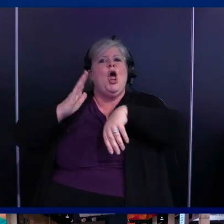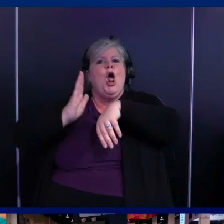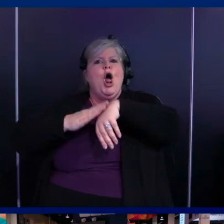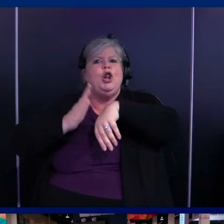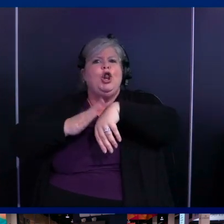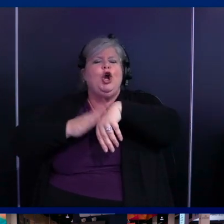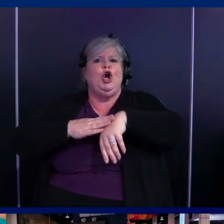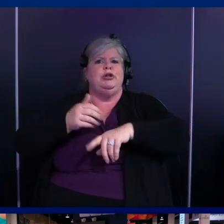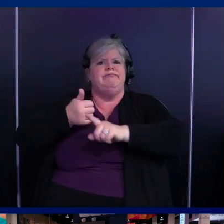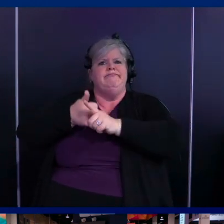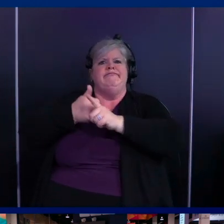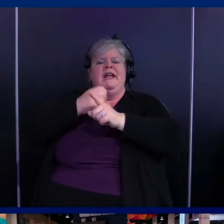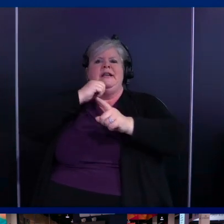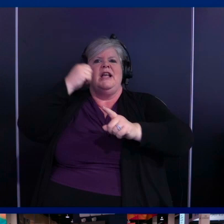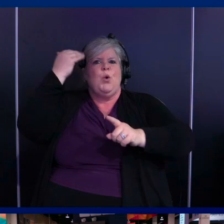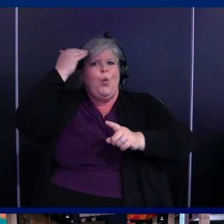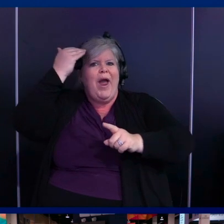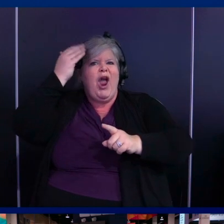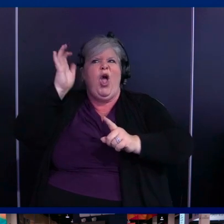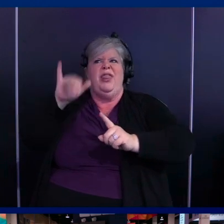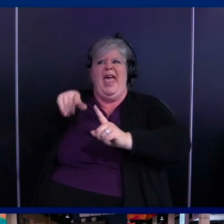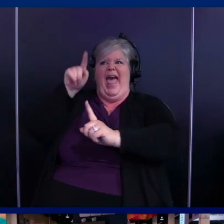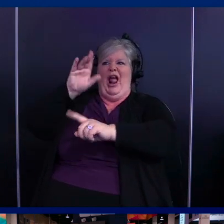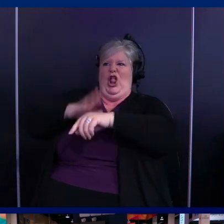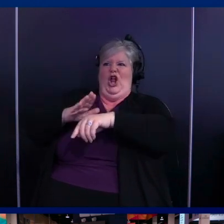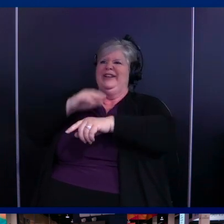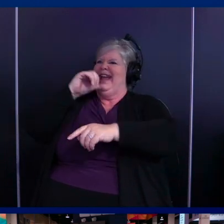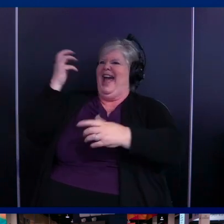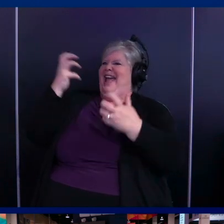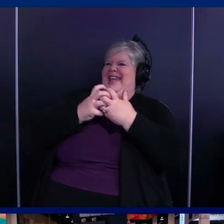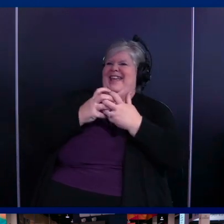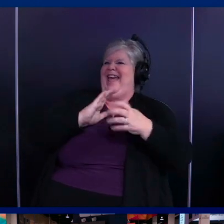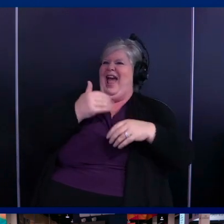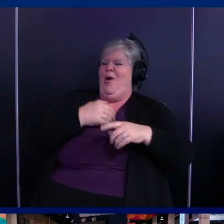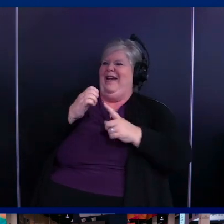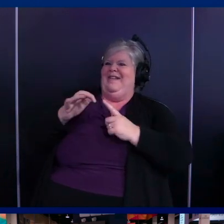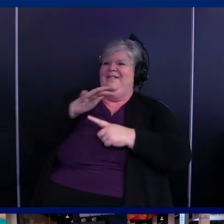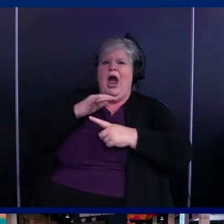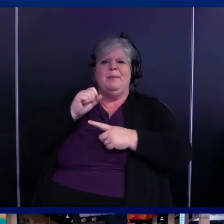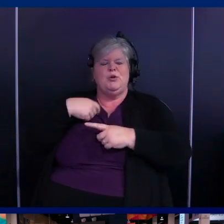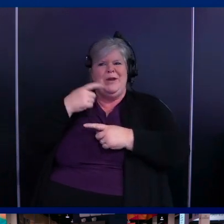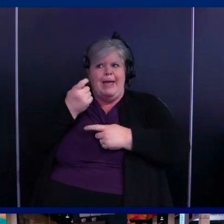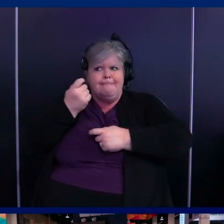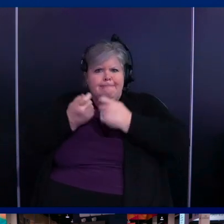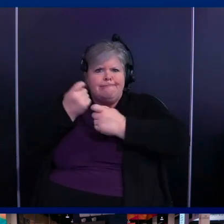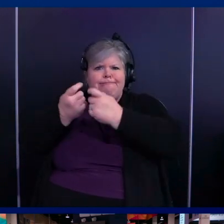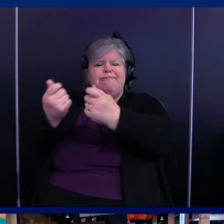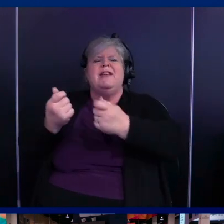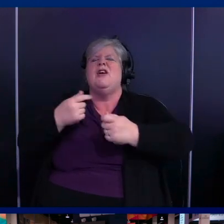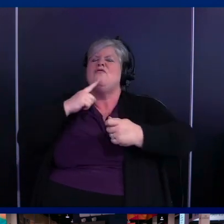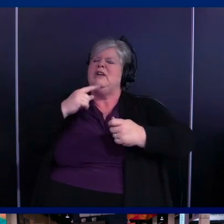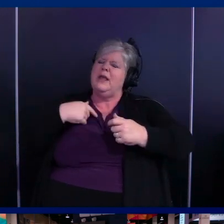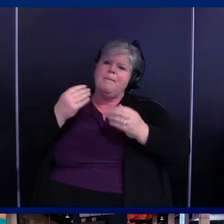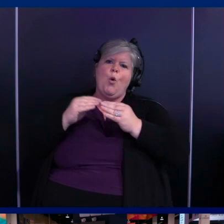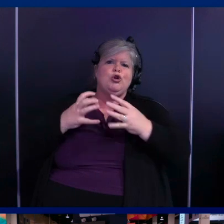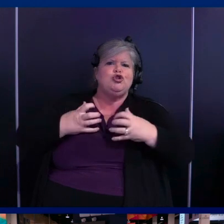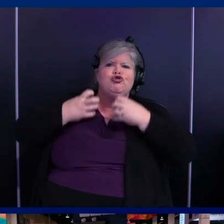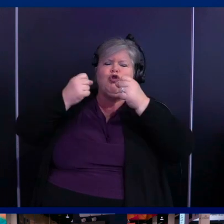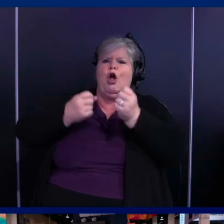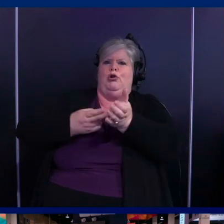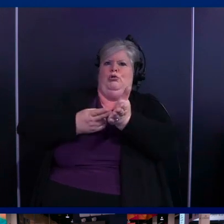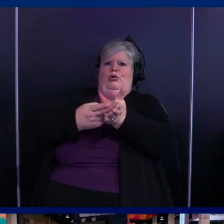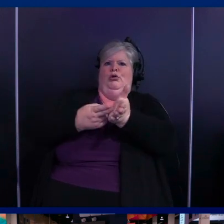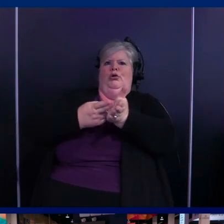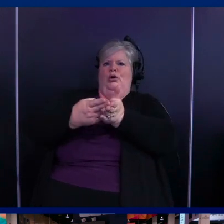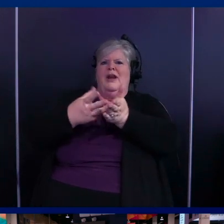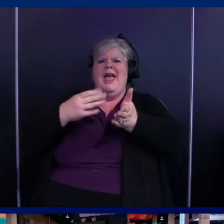aware that it doesn't really apply to our environment, it helps us also with our tuning. Mm-hmm. So we can have higher fidelity,